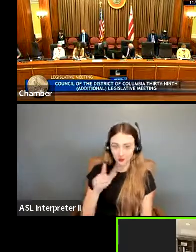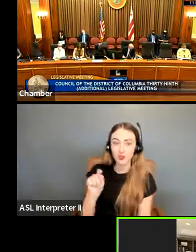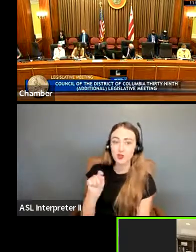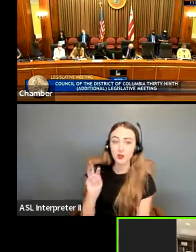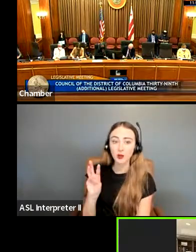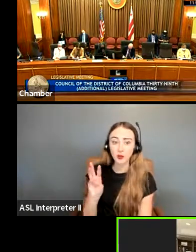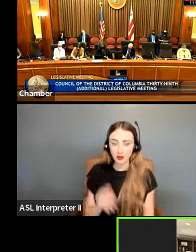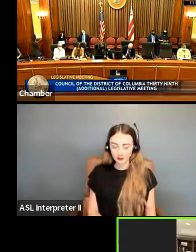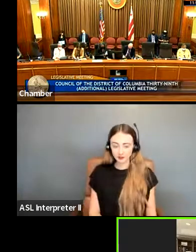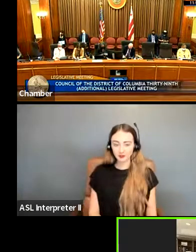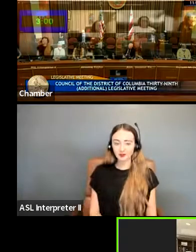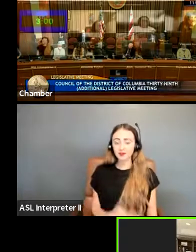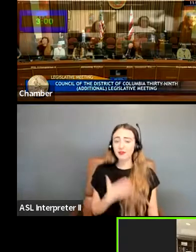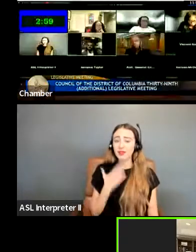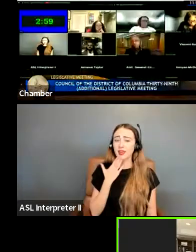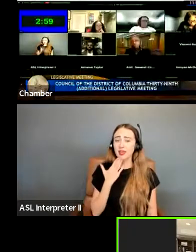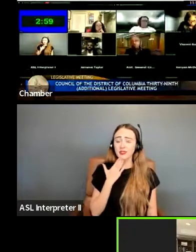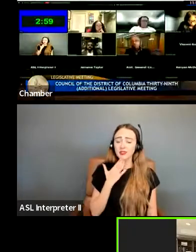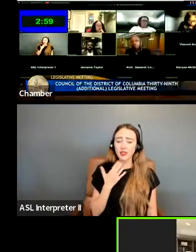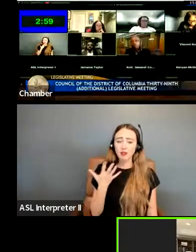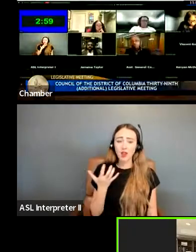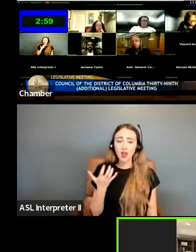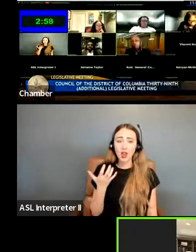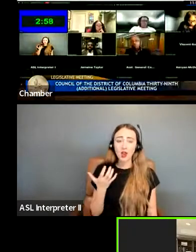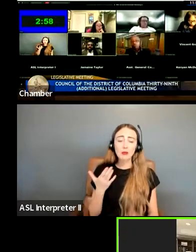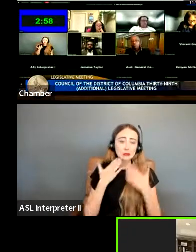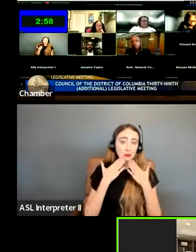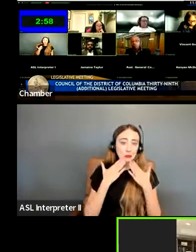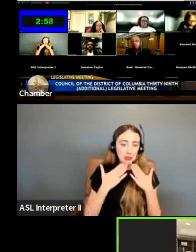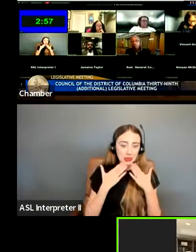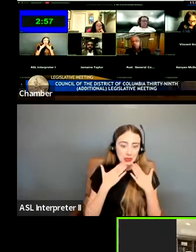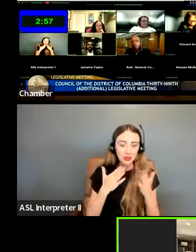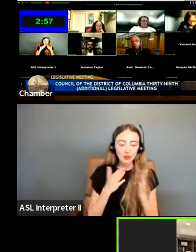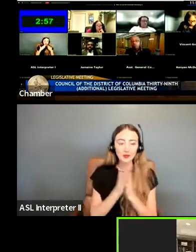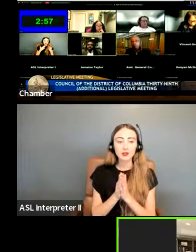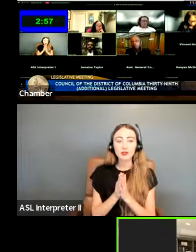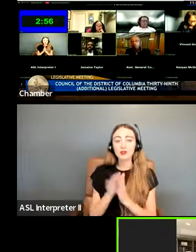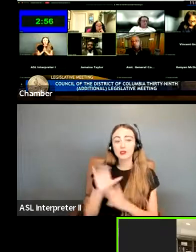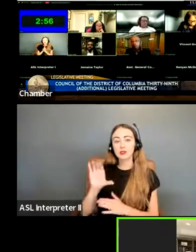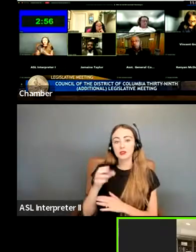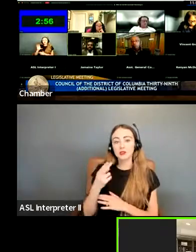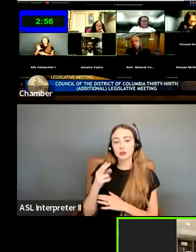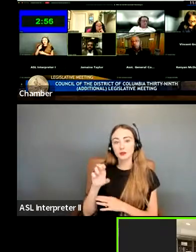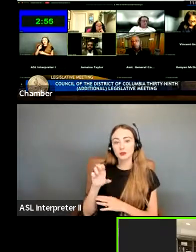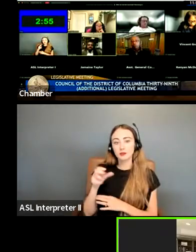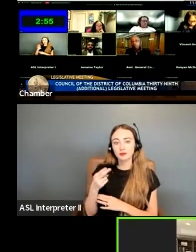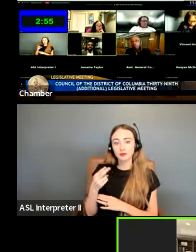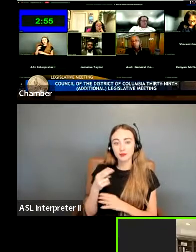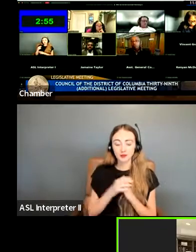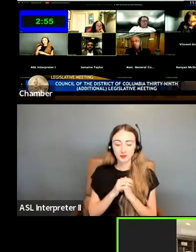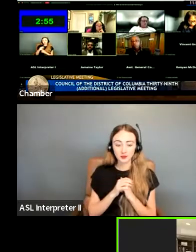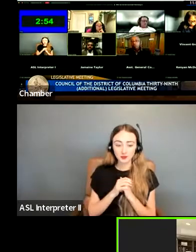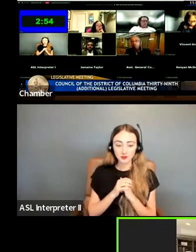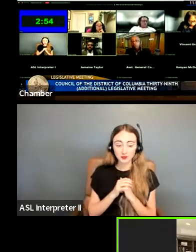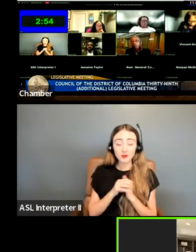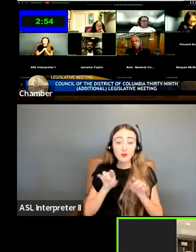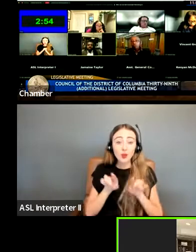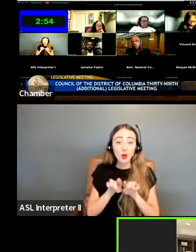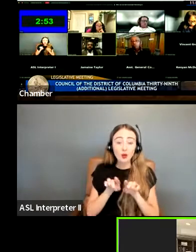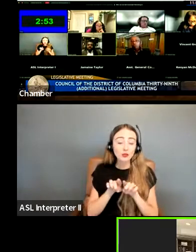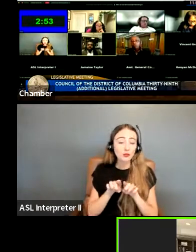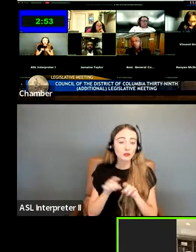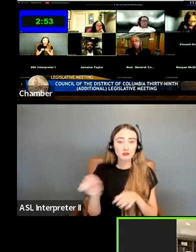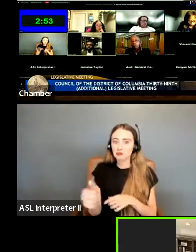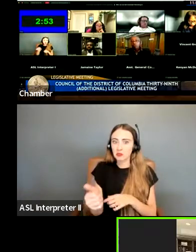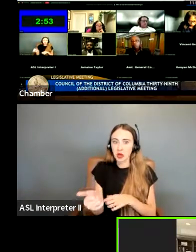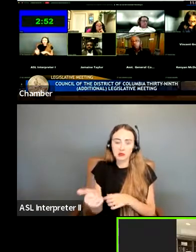White. Yes, thank you. I want to express my thankfulness to Councilmember Che and all those who are